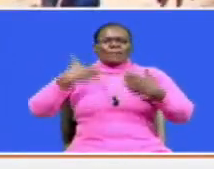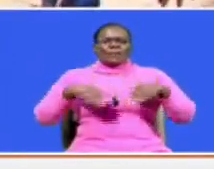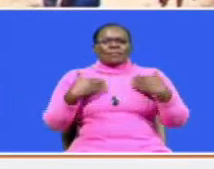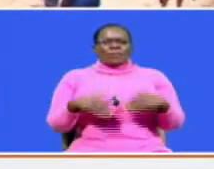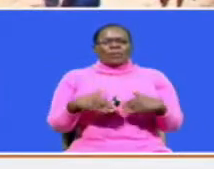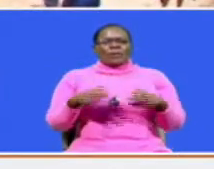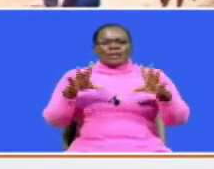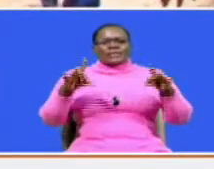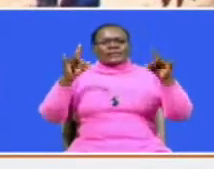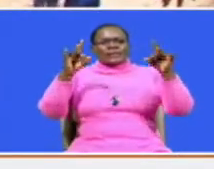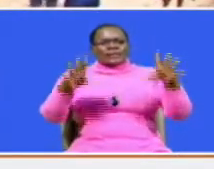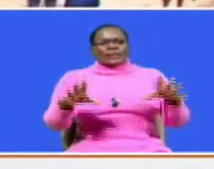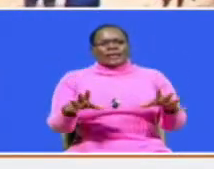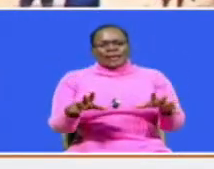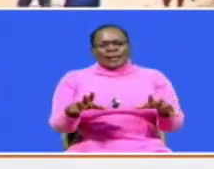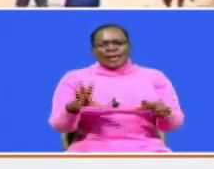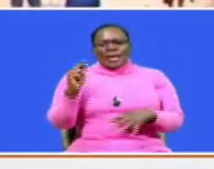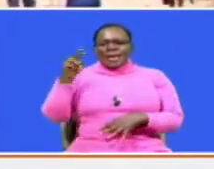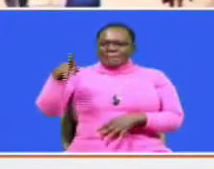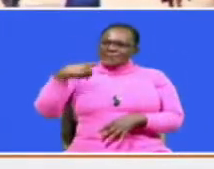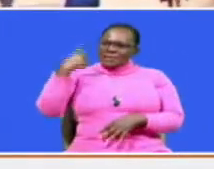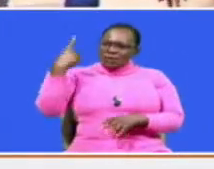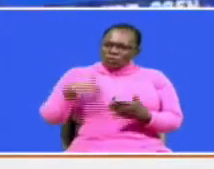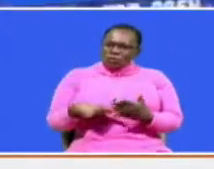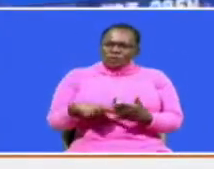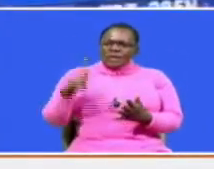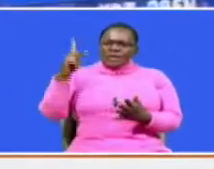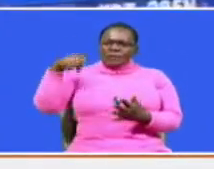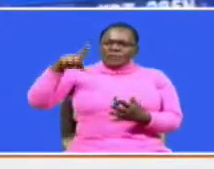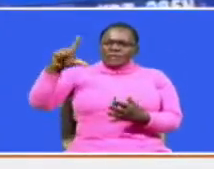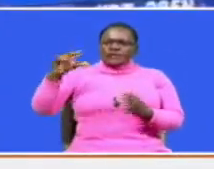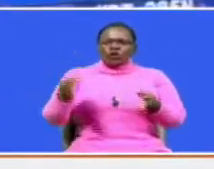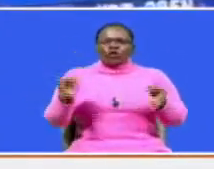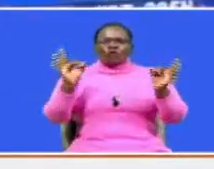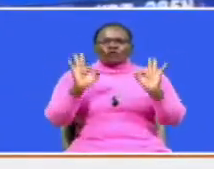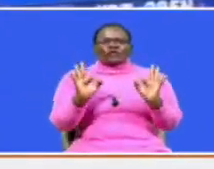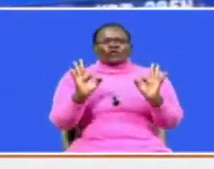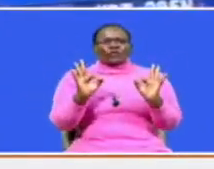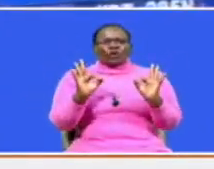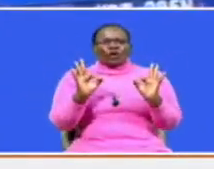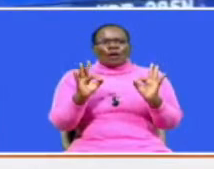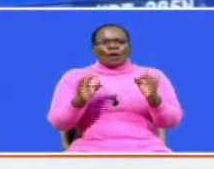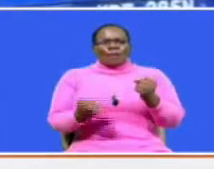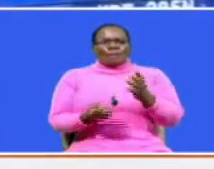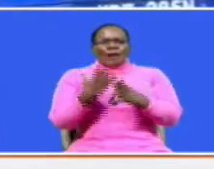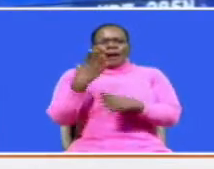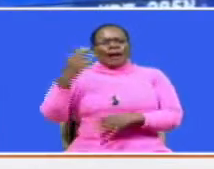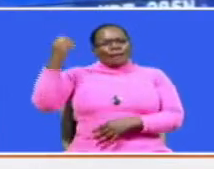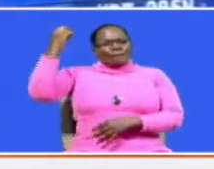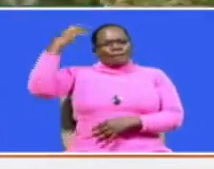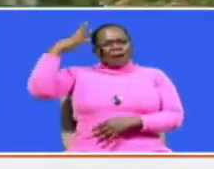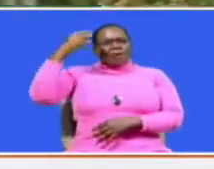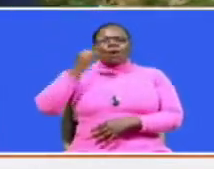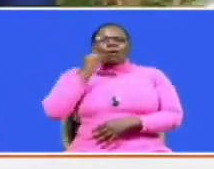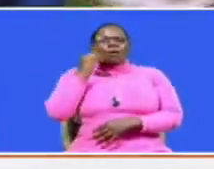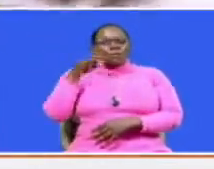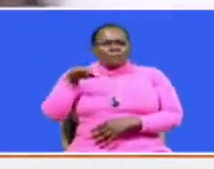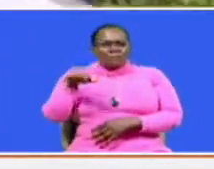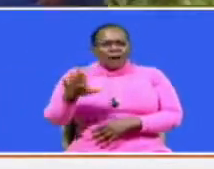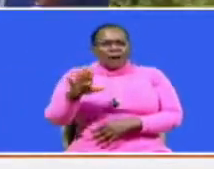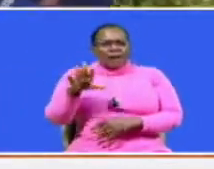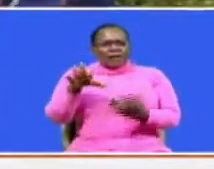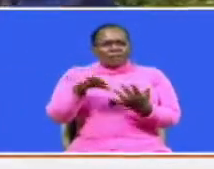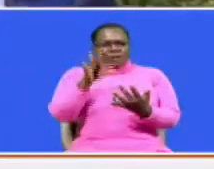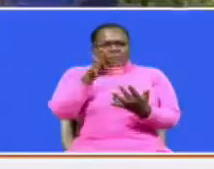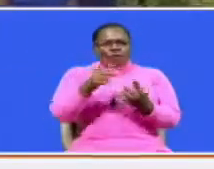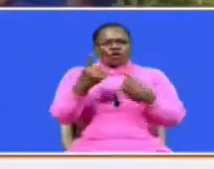of Kitengela. According to the MP, the KPLC officials had delayed installing power to his Kitengela home, and he allegedly